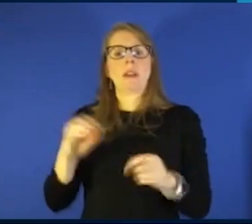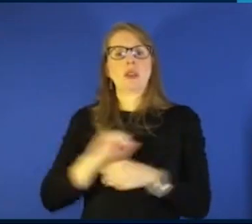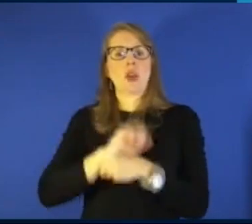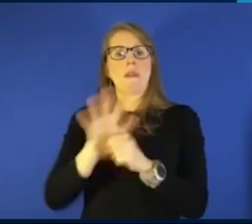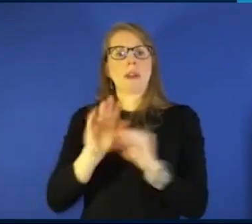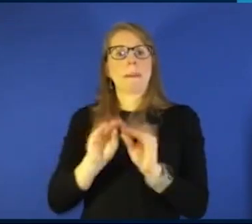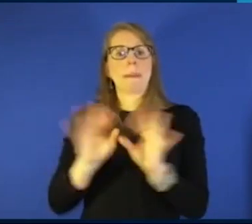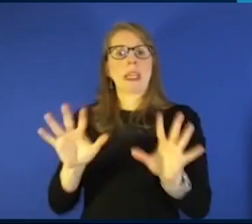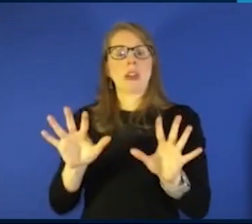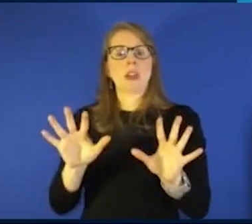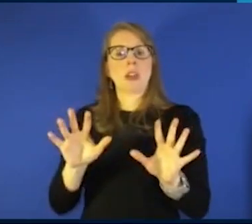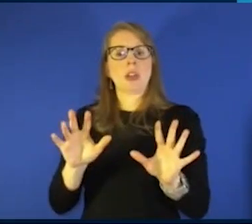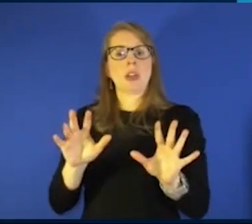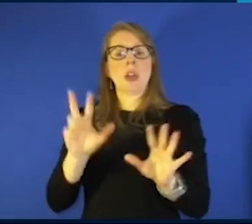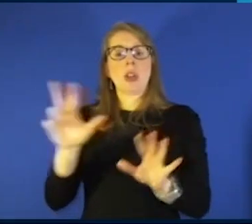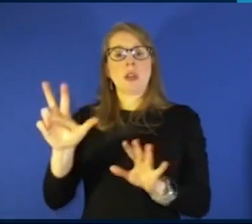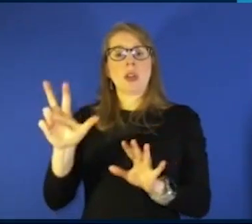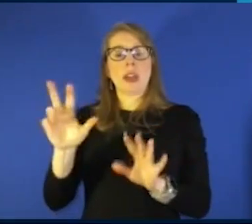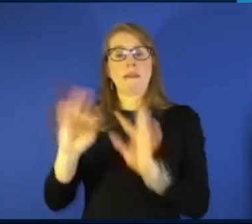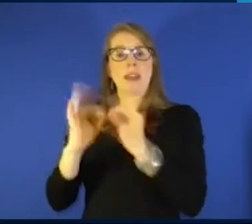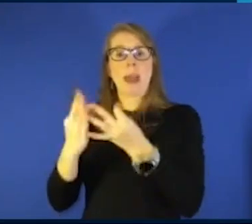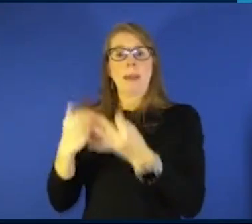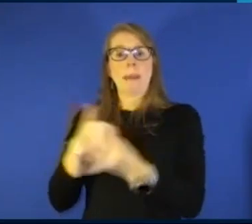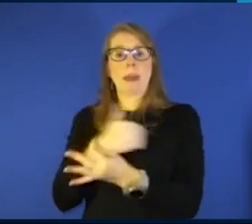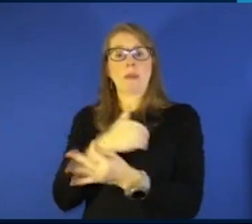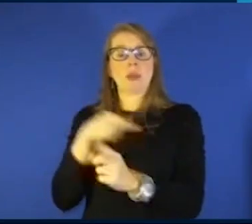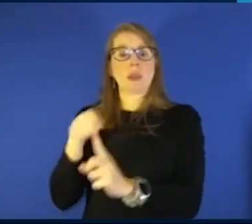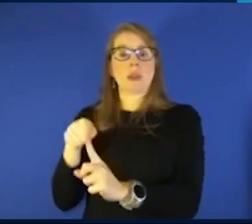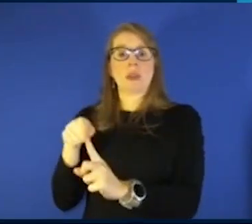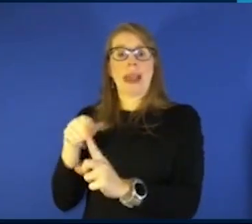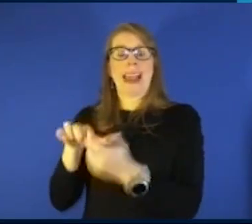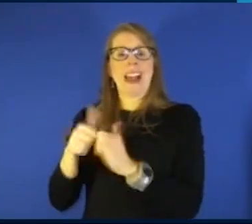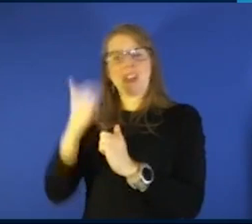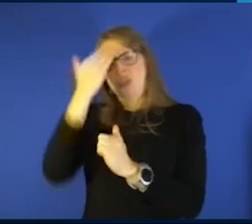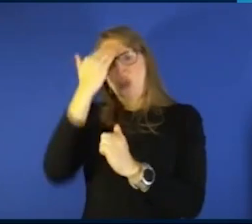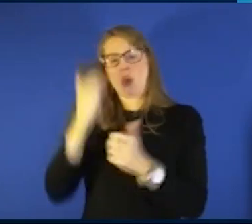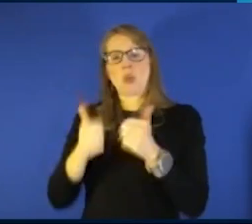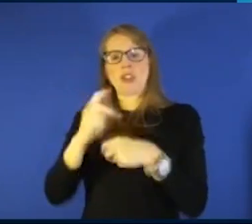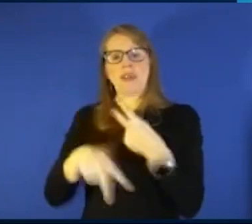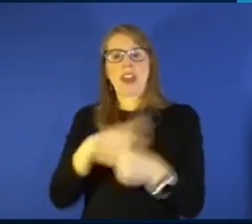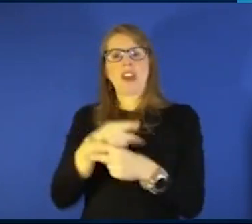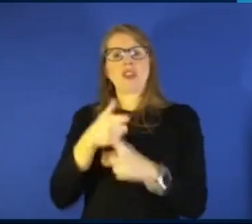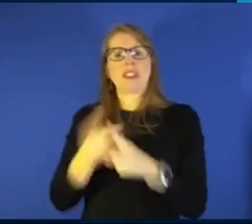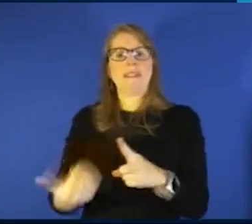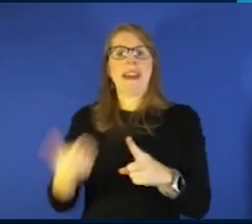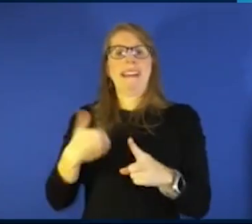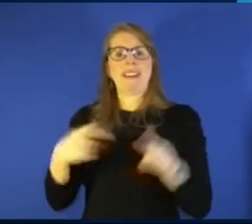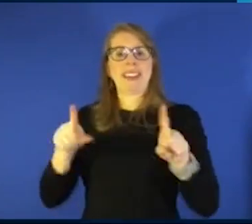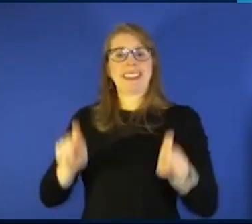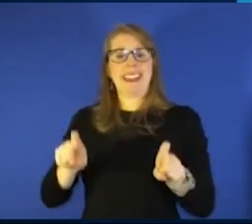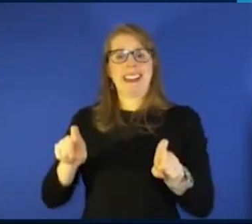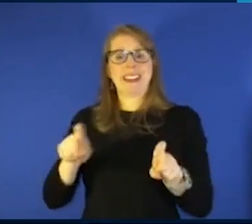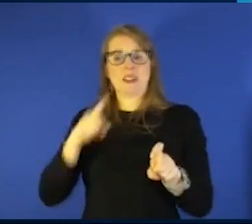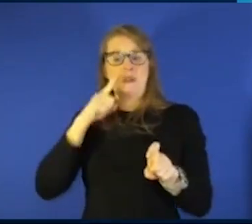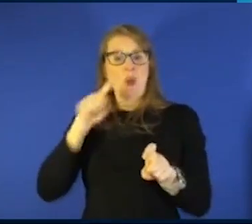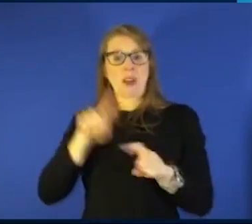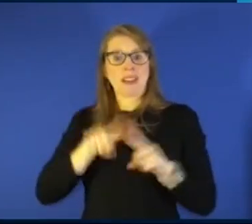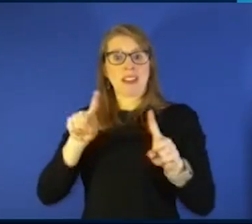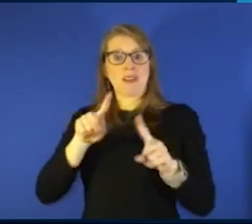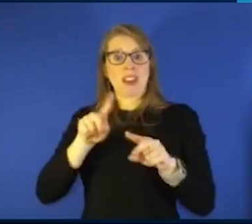have 3 family members with it. How do you know what variant you have? Is there a test for different